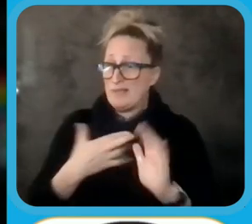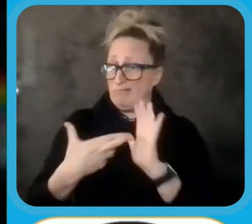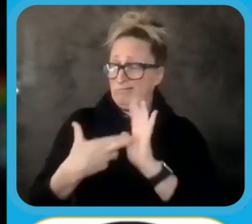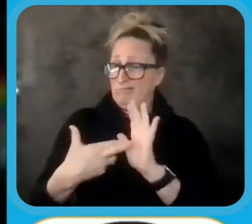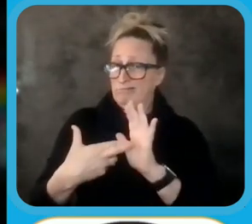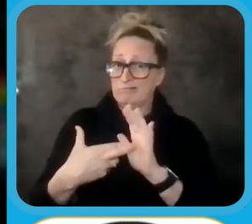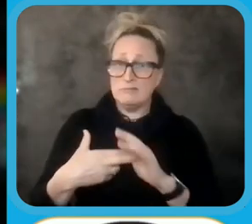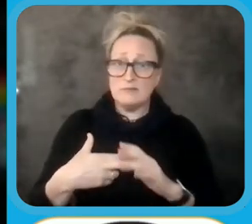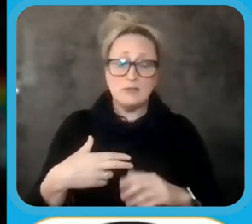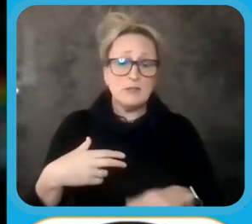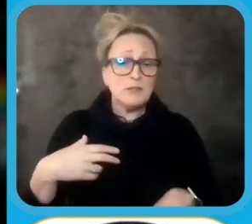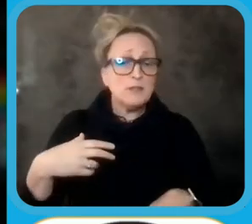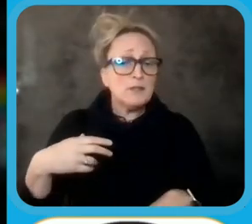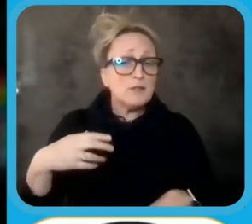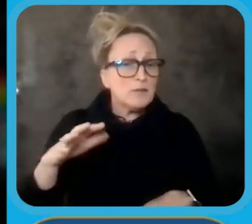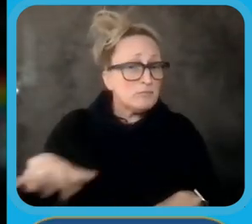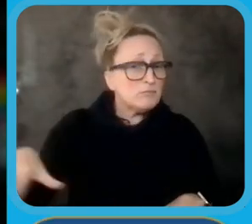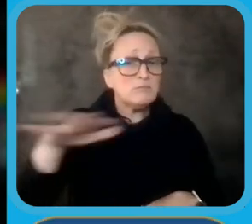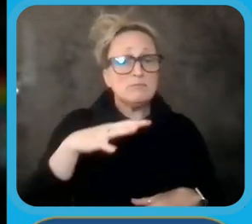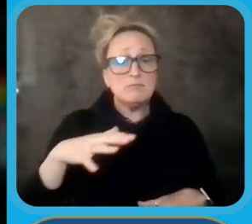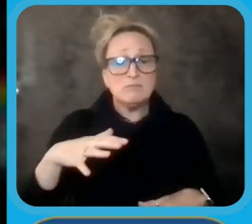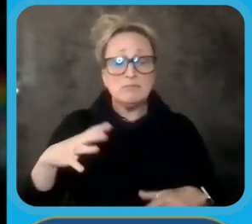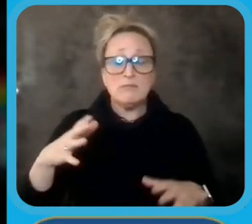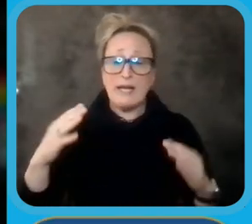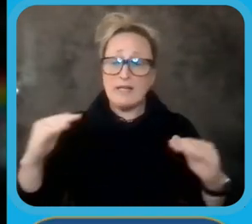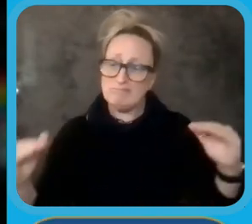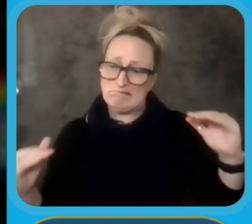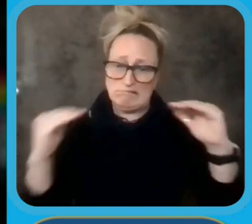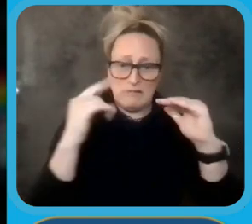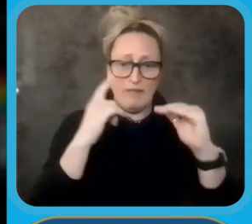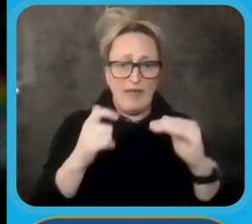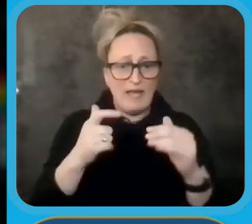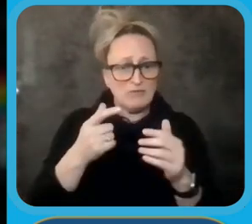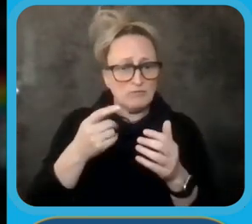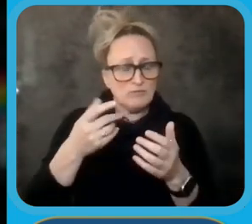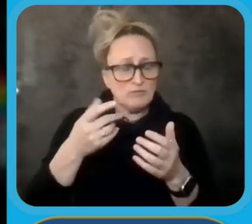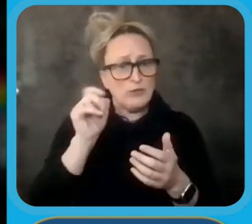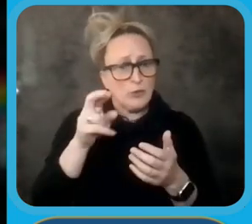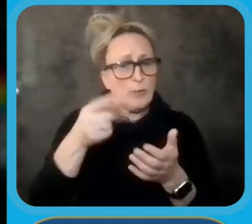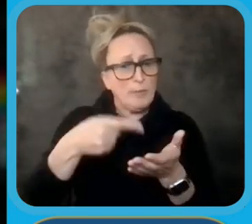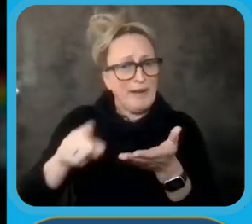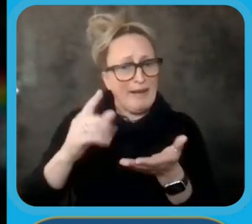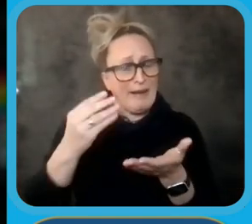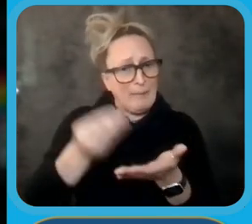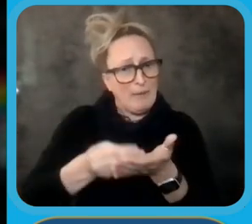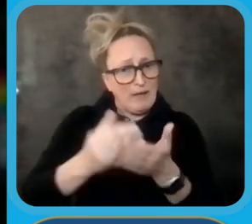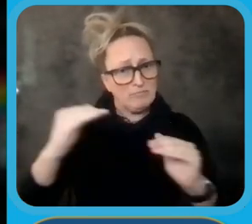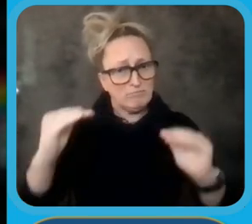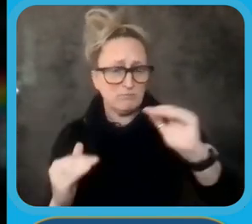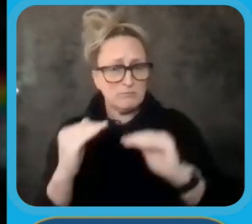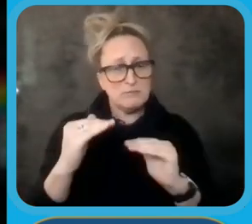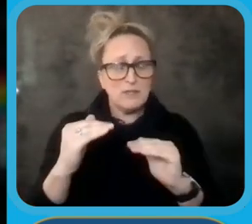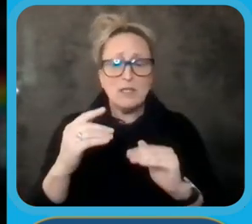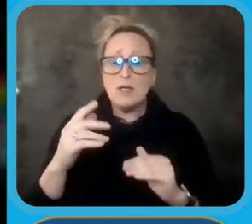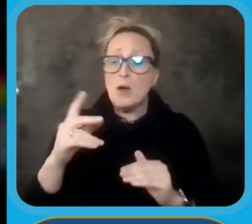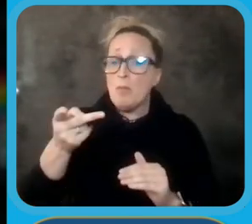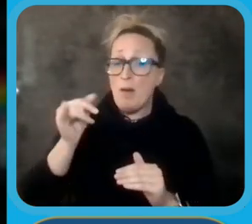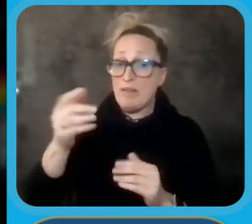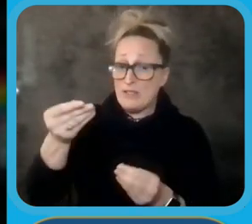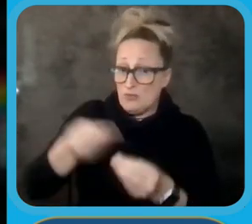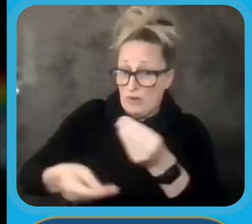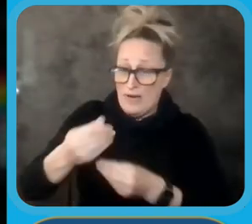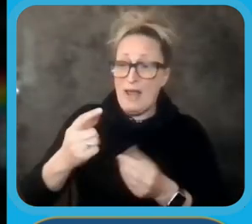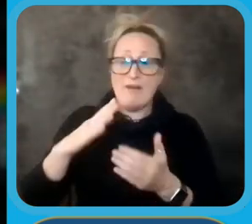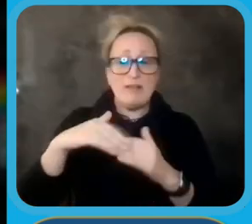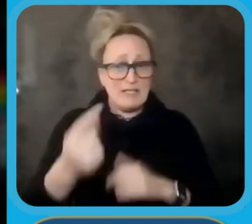on corporate boards and close the gender pay gap. By requiring that publicly traded companies have at least one woman